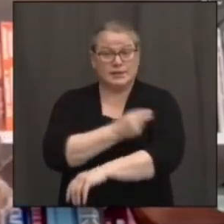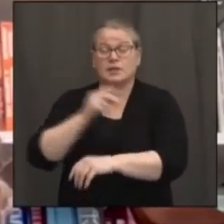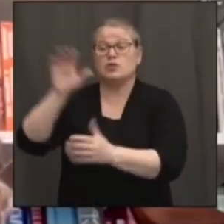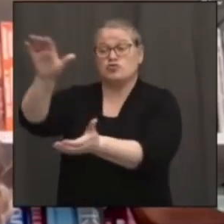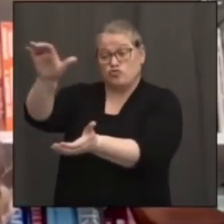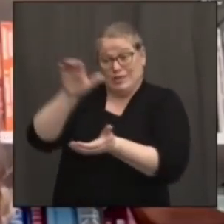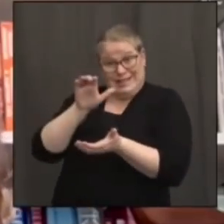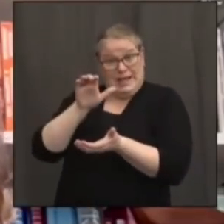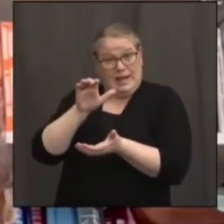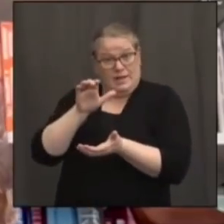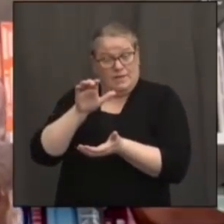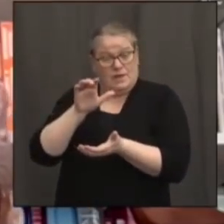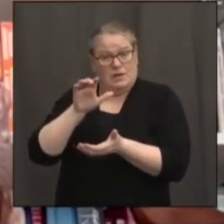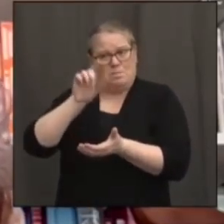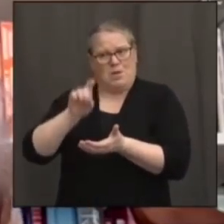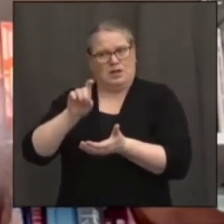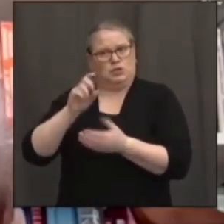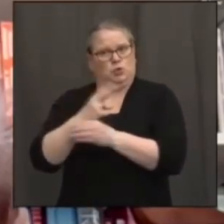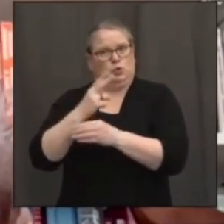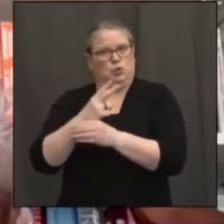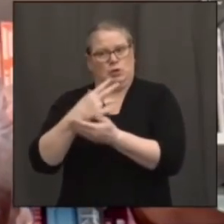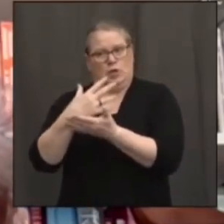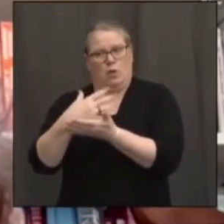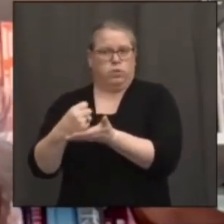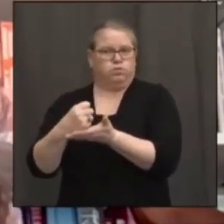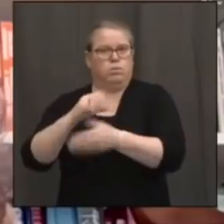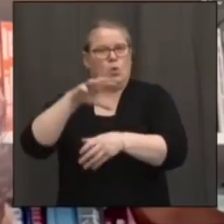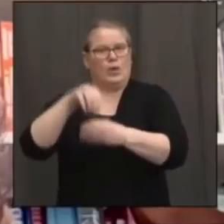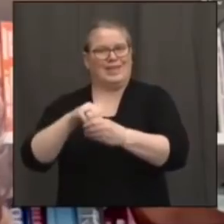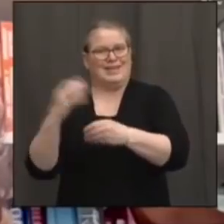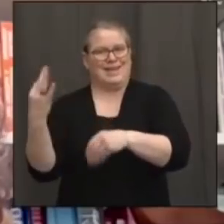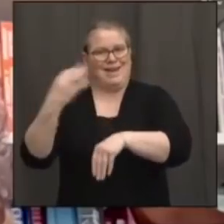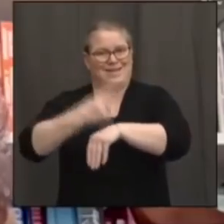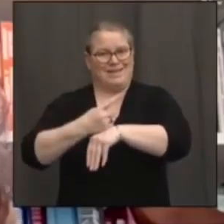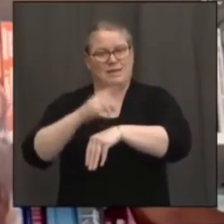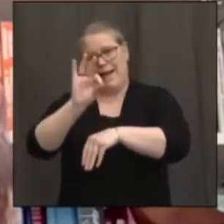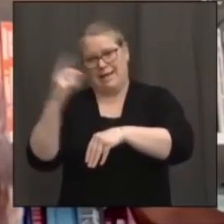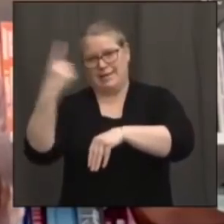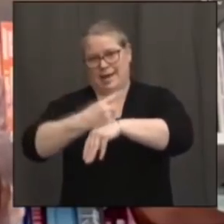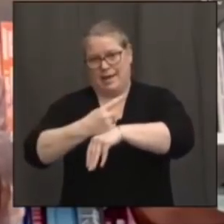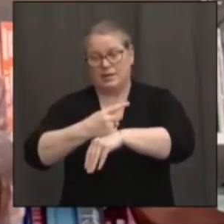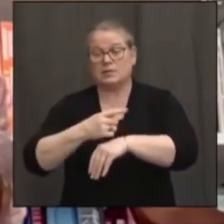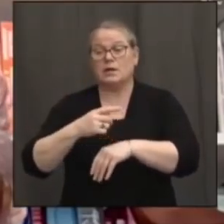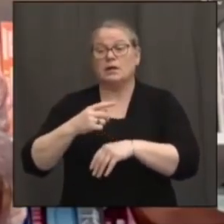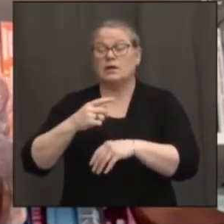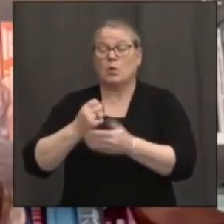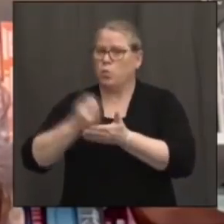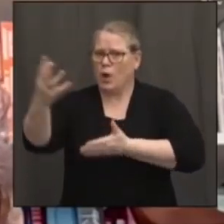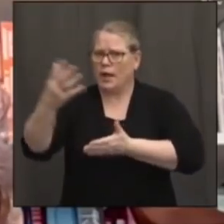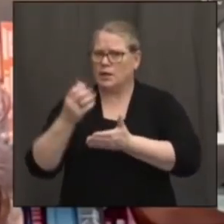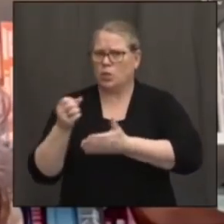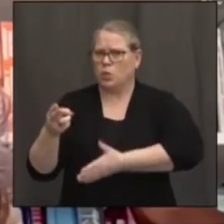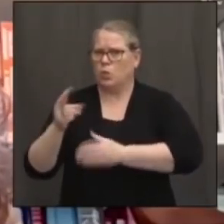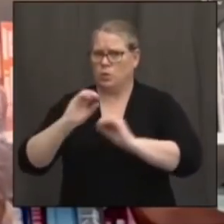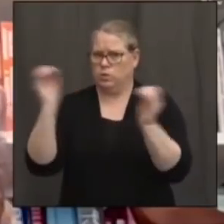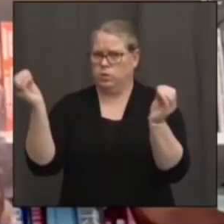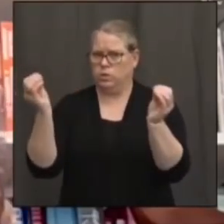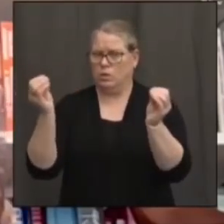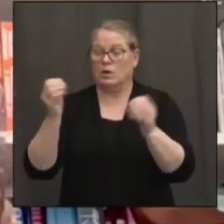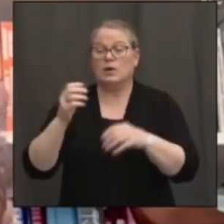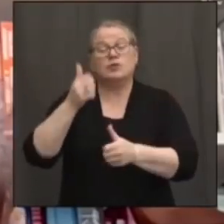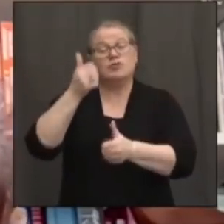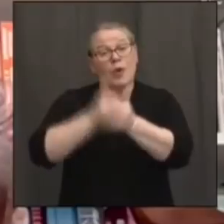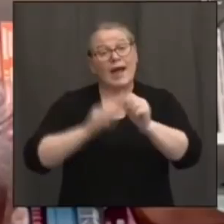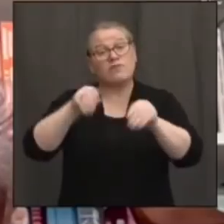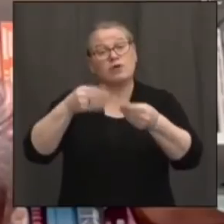and no dose go to waste. And every vaccine provider is asked to have a process in place for what to do